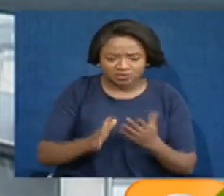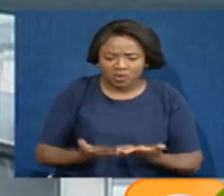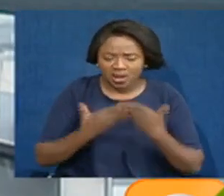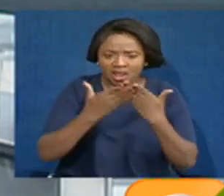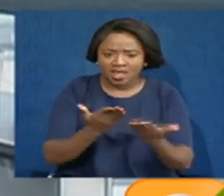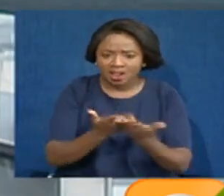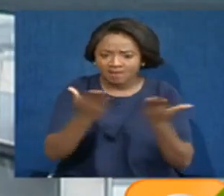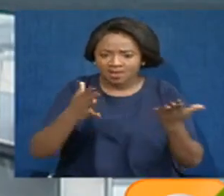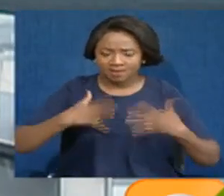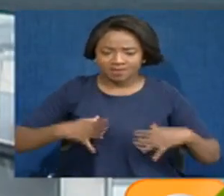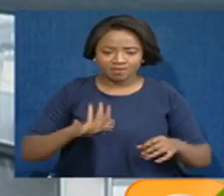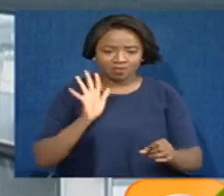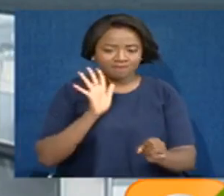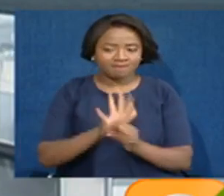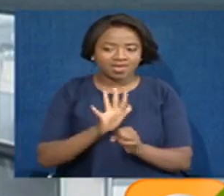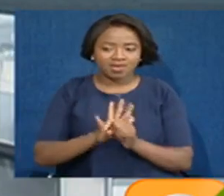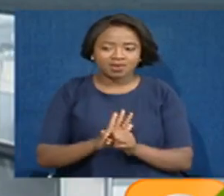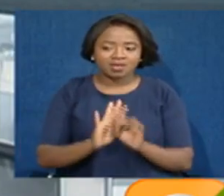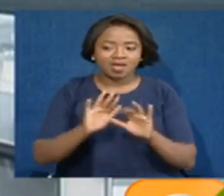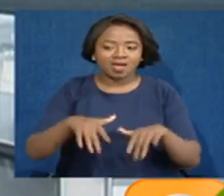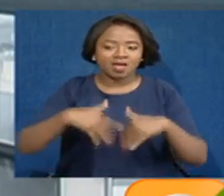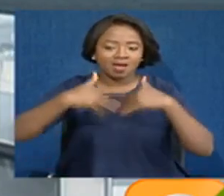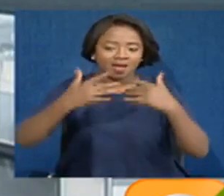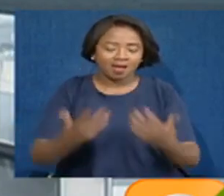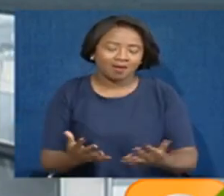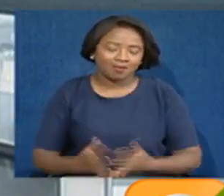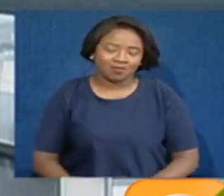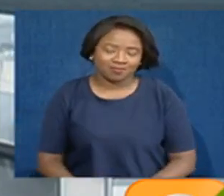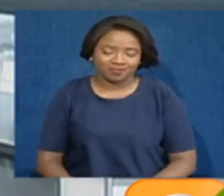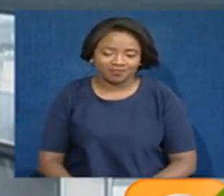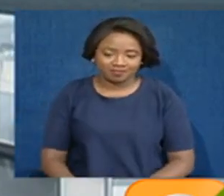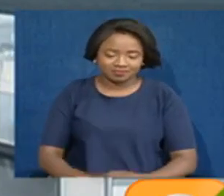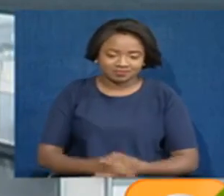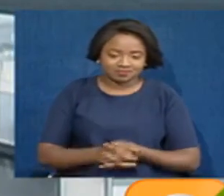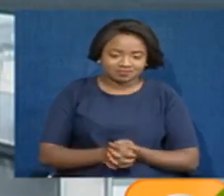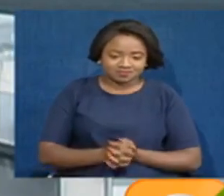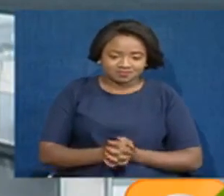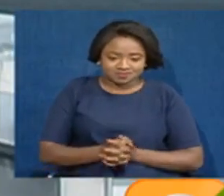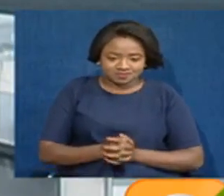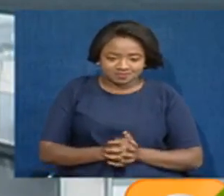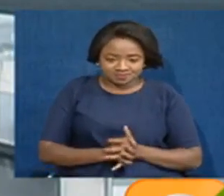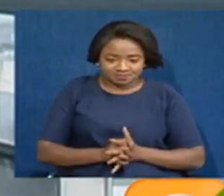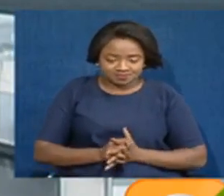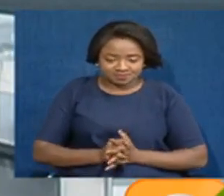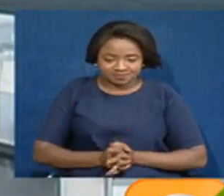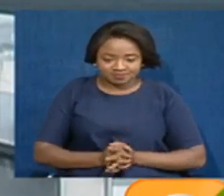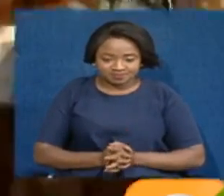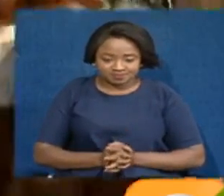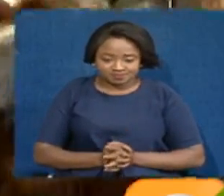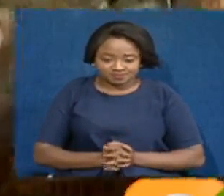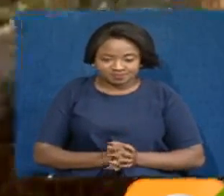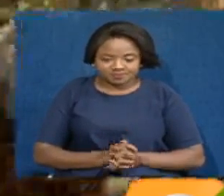the lives of the participants who took part in the first edition of the cross-country held last year.